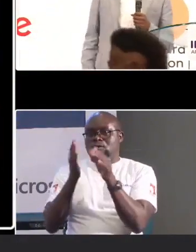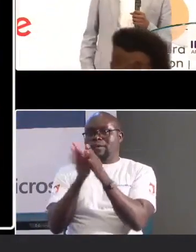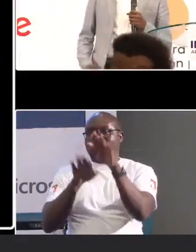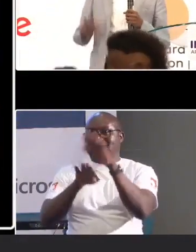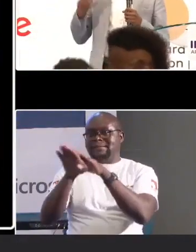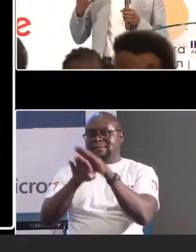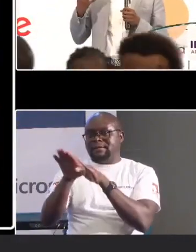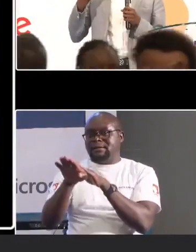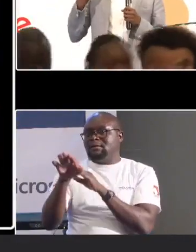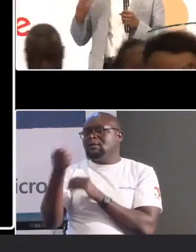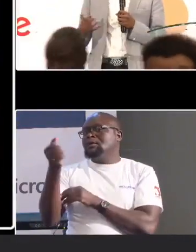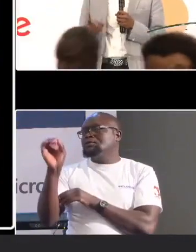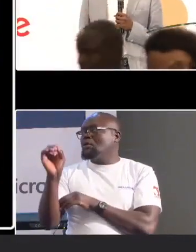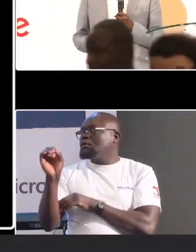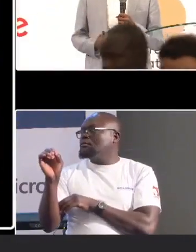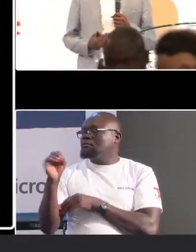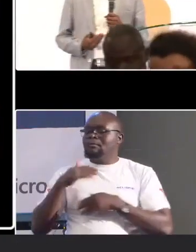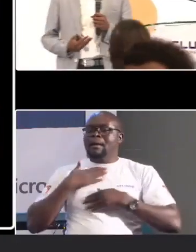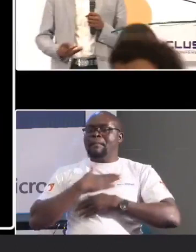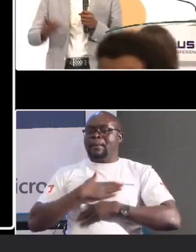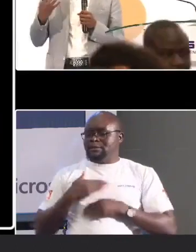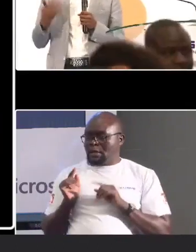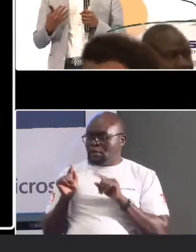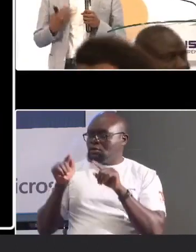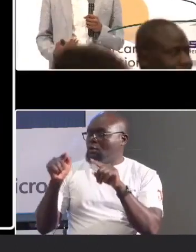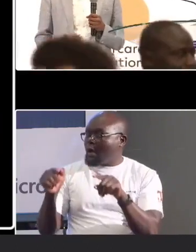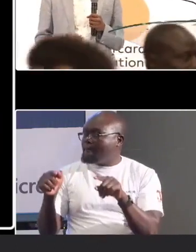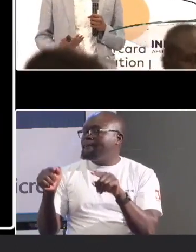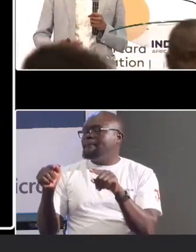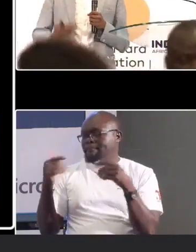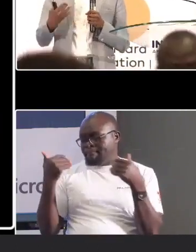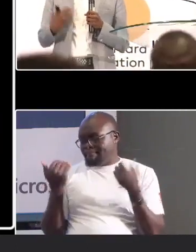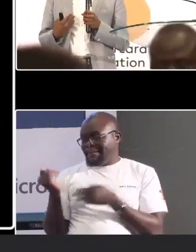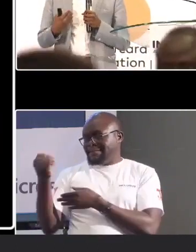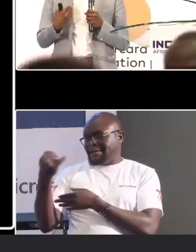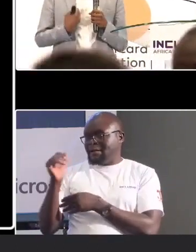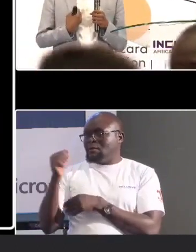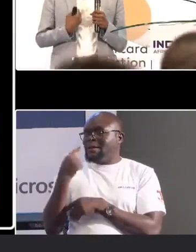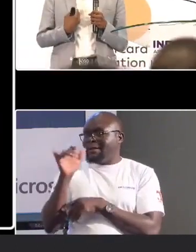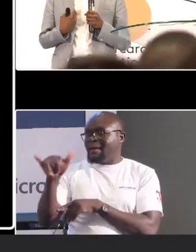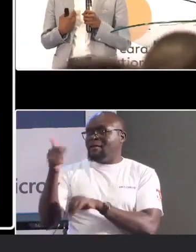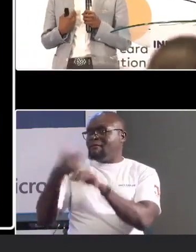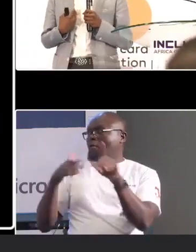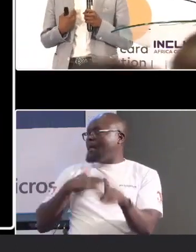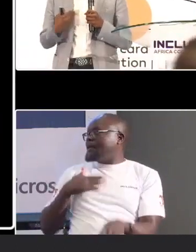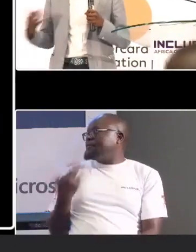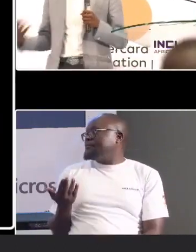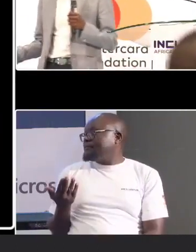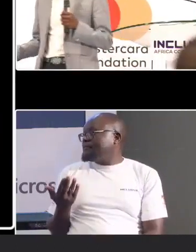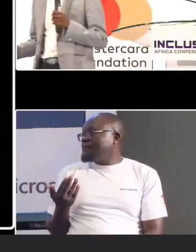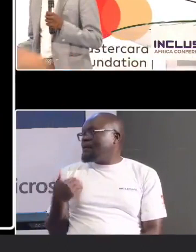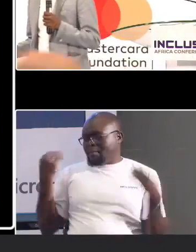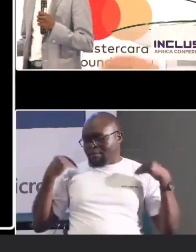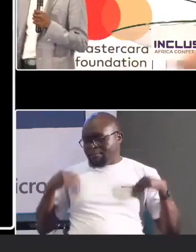So it's a great pleasure to be here. I am a designer. You can tell that from my costume. I'm